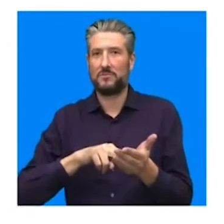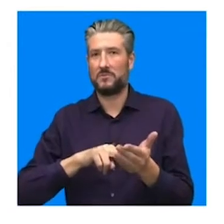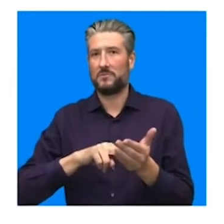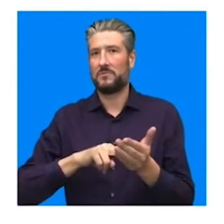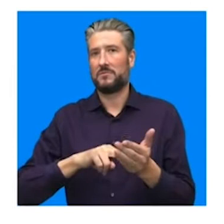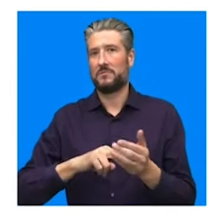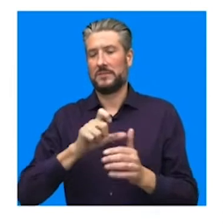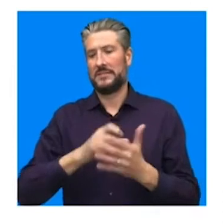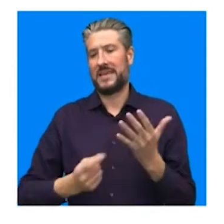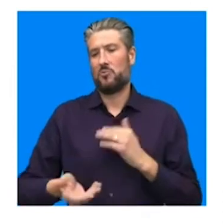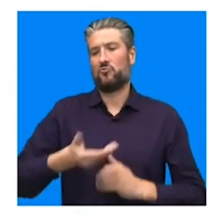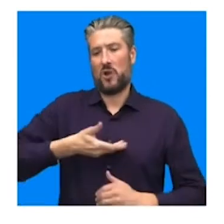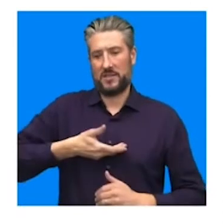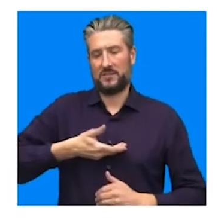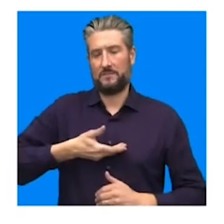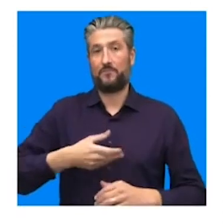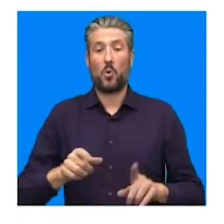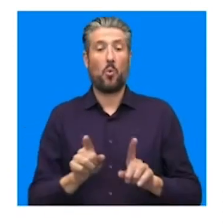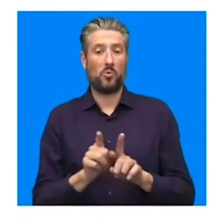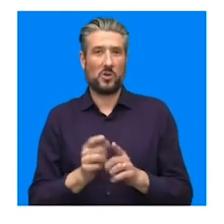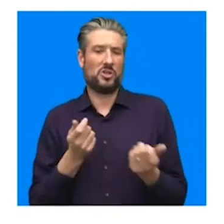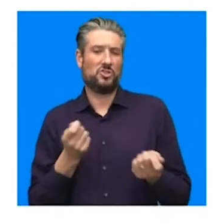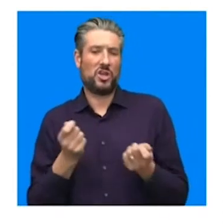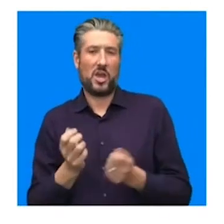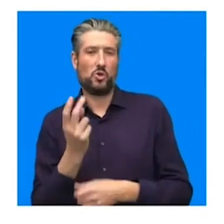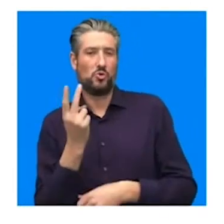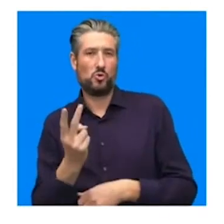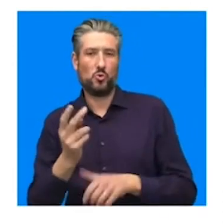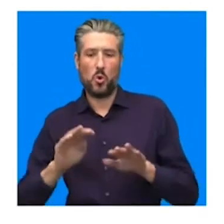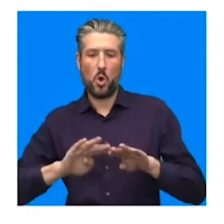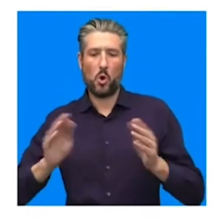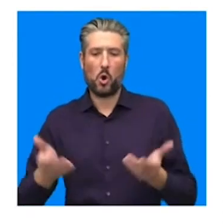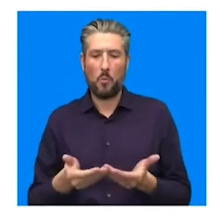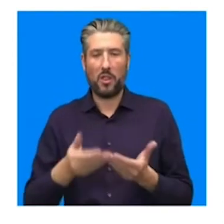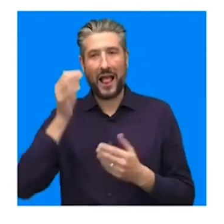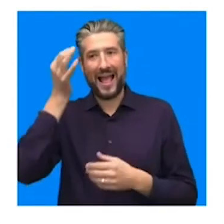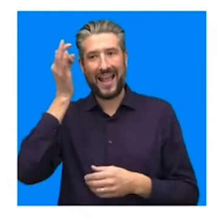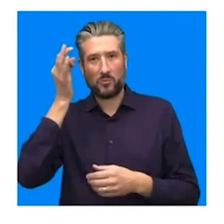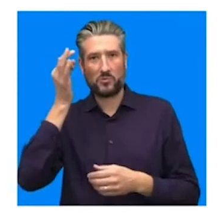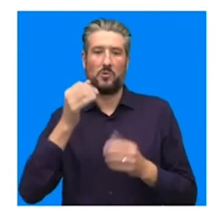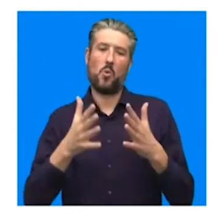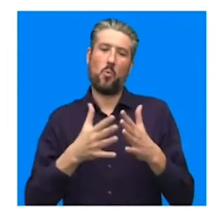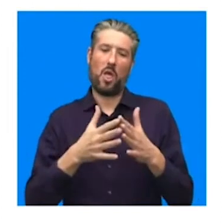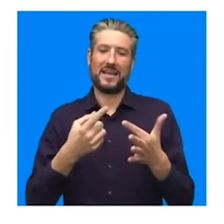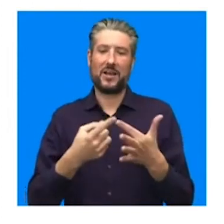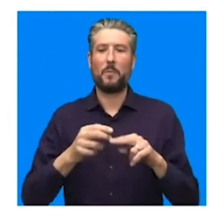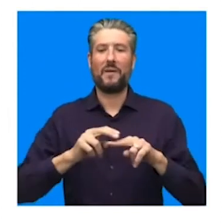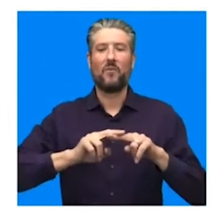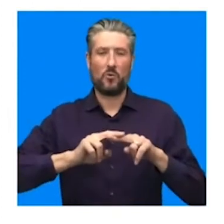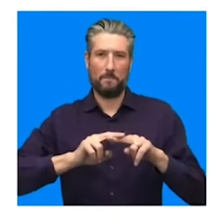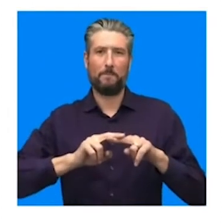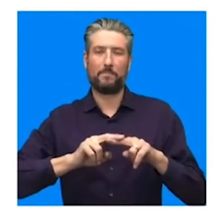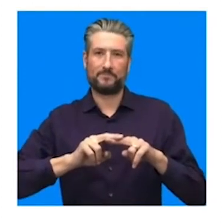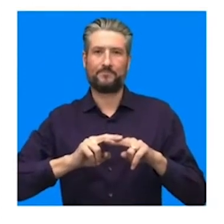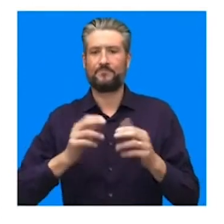on two global councils of the World Economic Forum, both of which have to deal with issues of